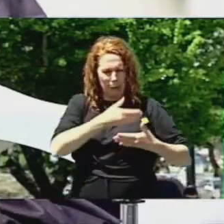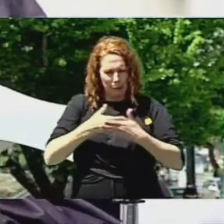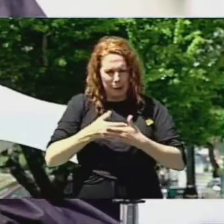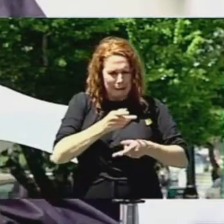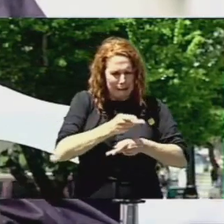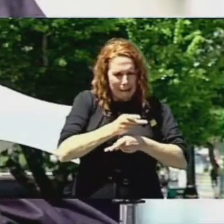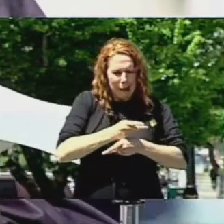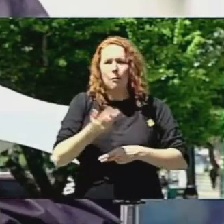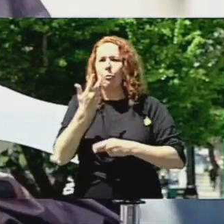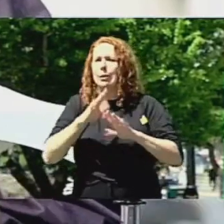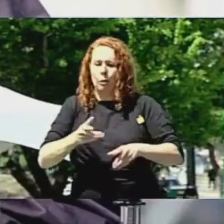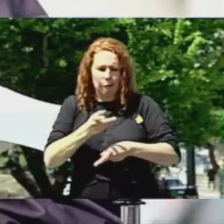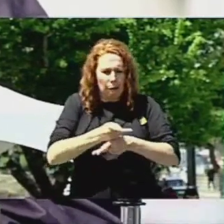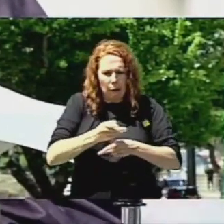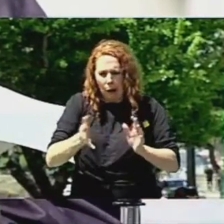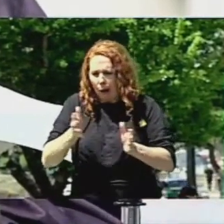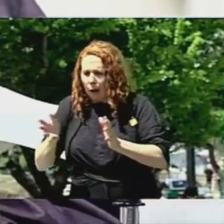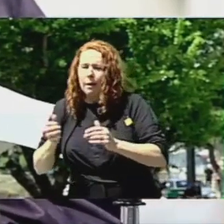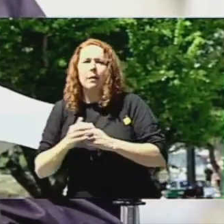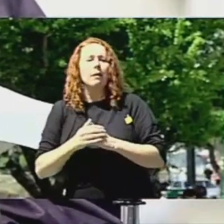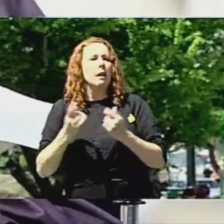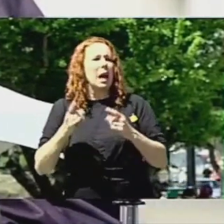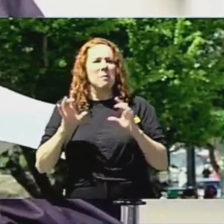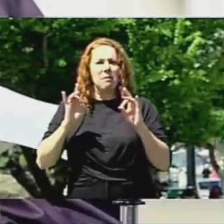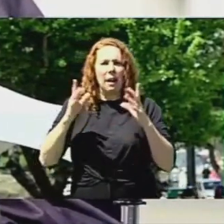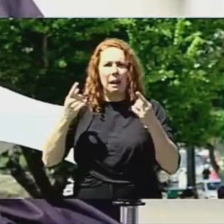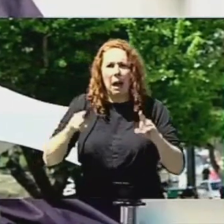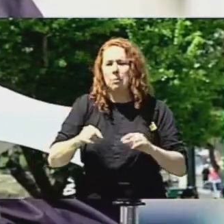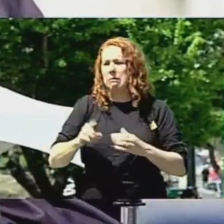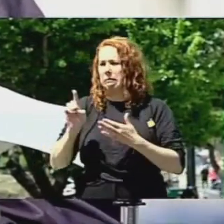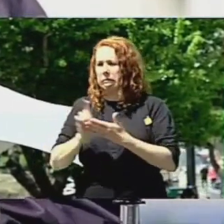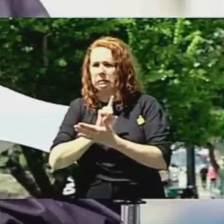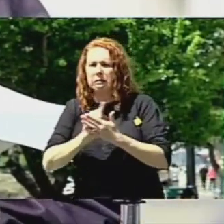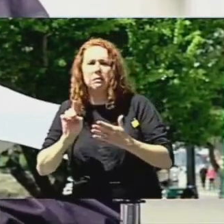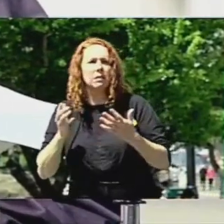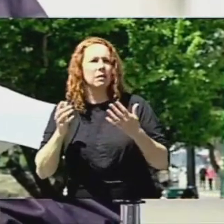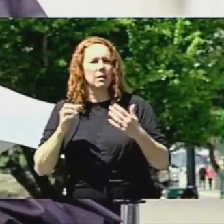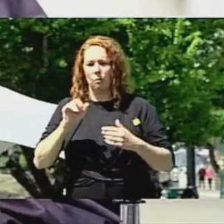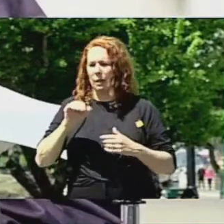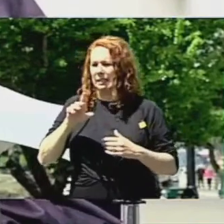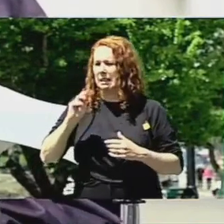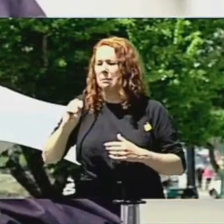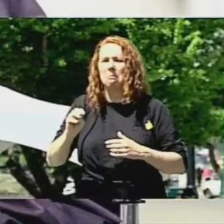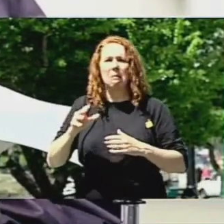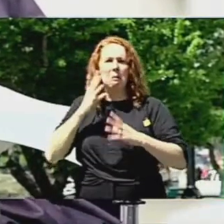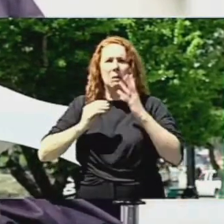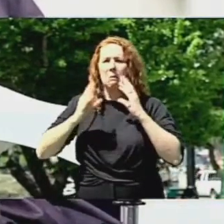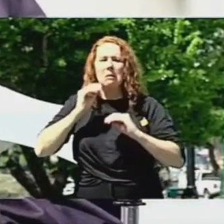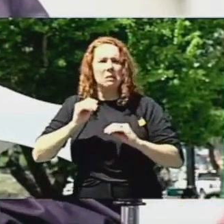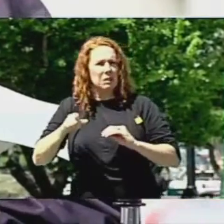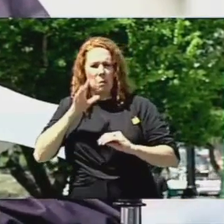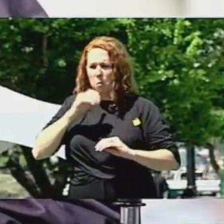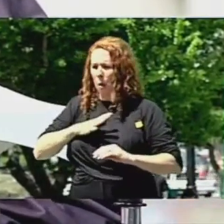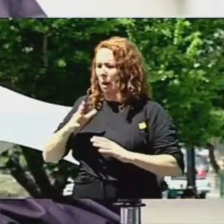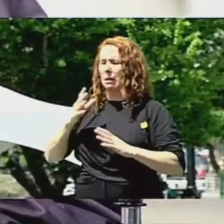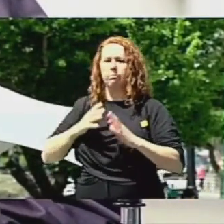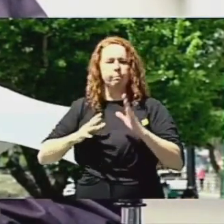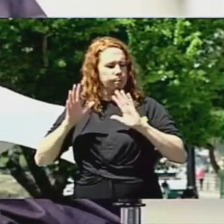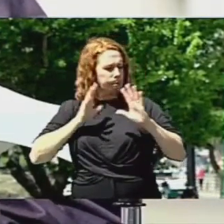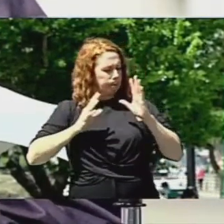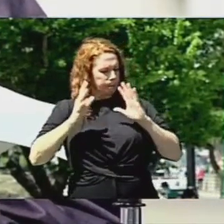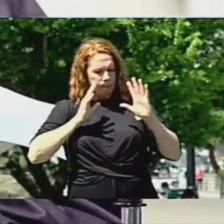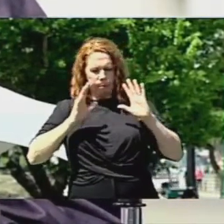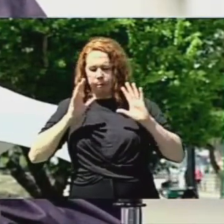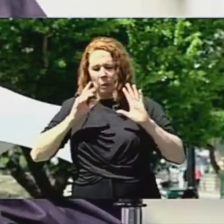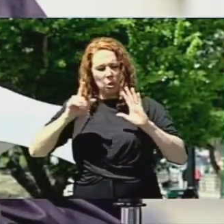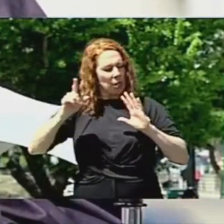of. Through all types of violence, discrimination, racism, all of the above, this young Indigenous